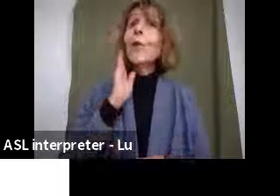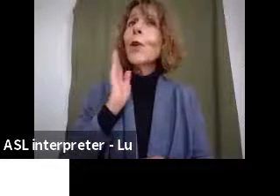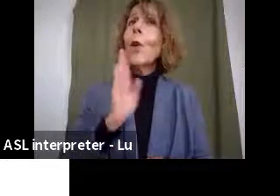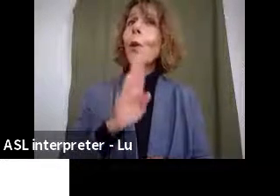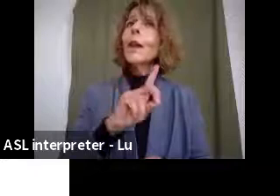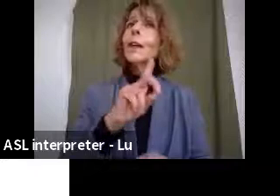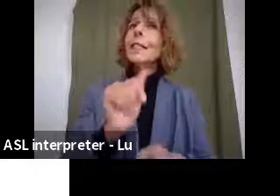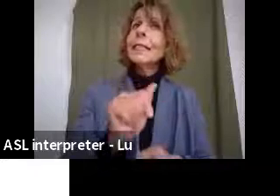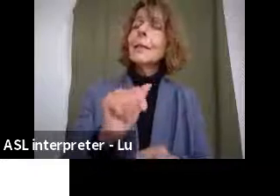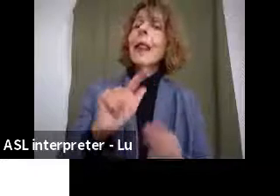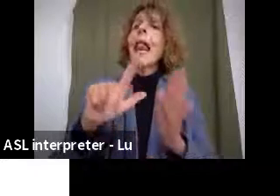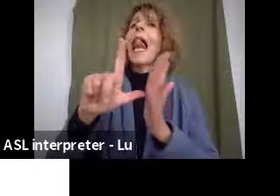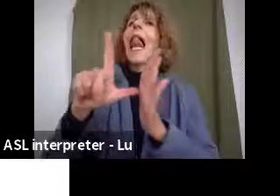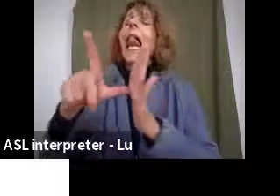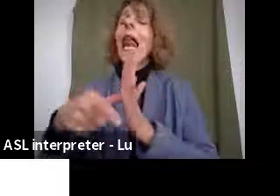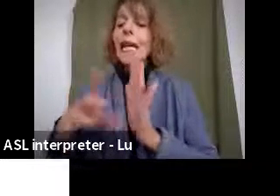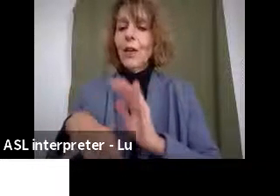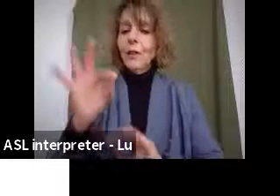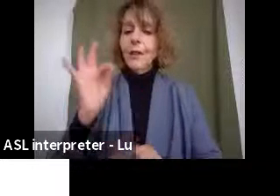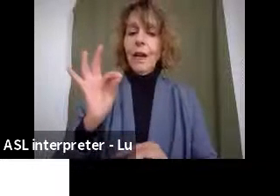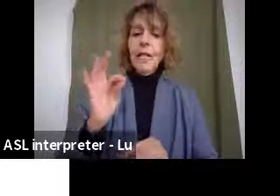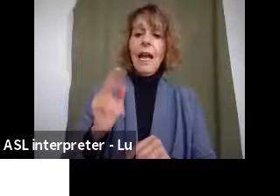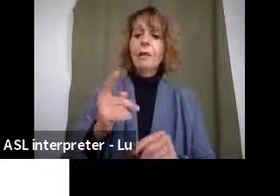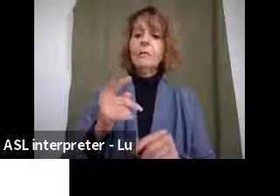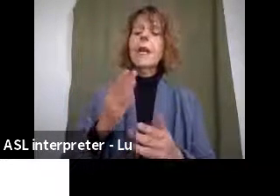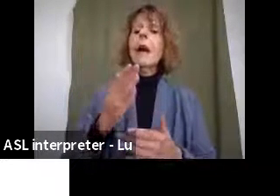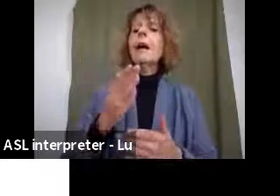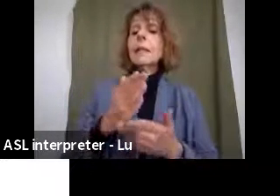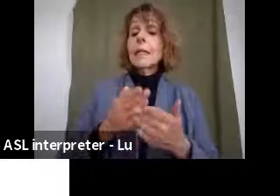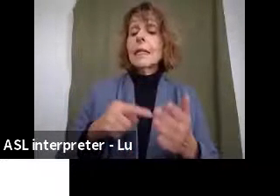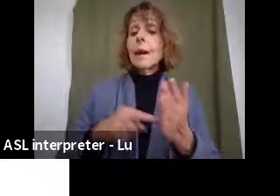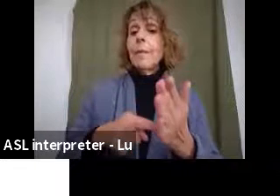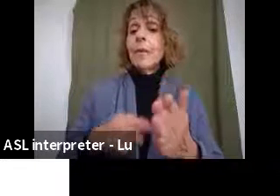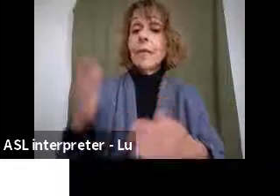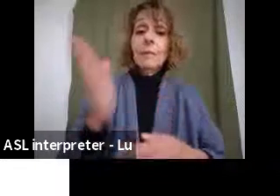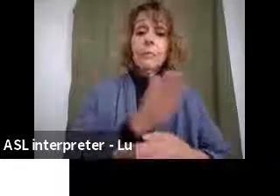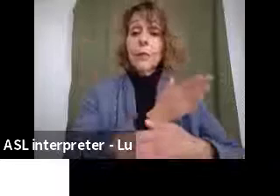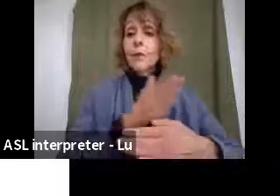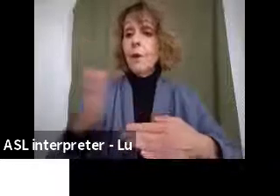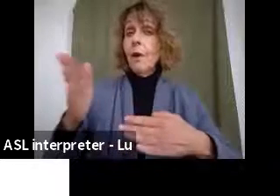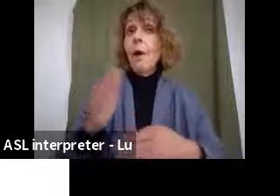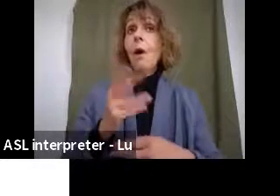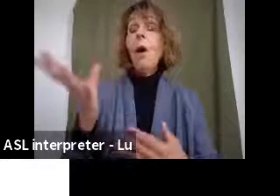spectrum to someone with an epilepsy or a mental health disability.